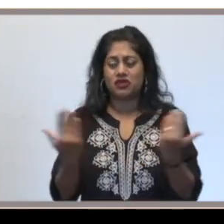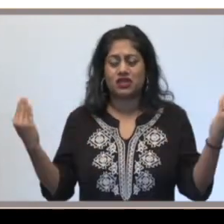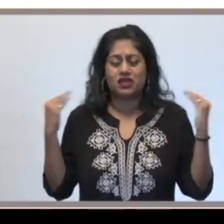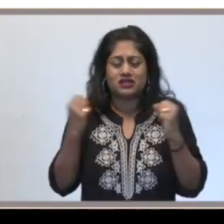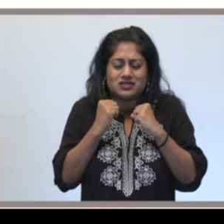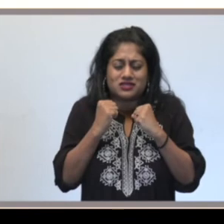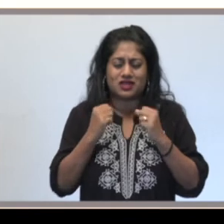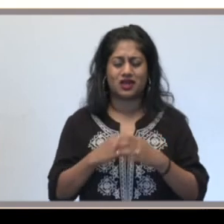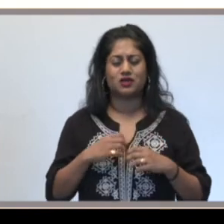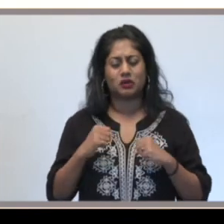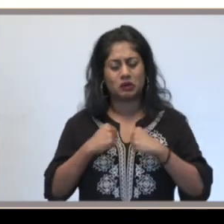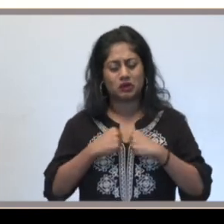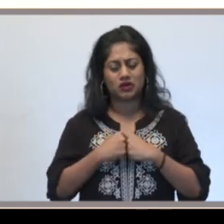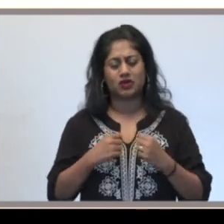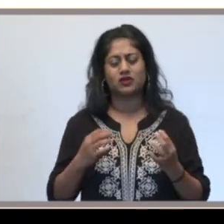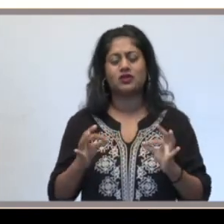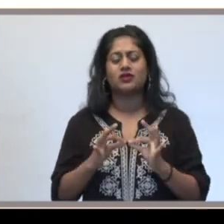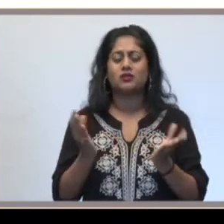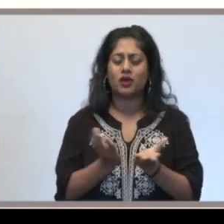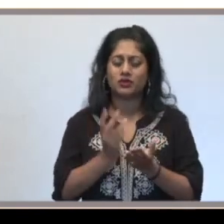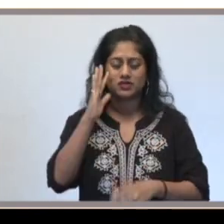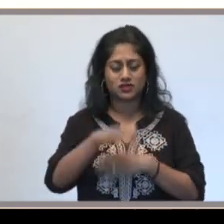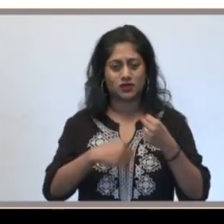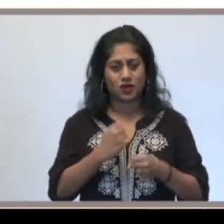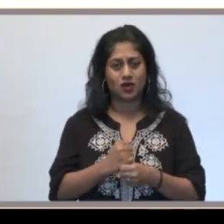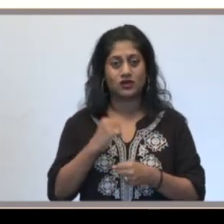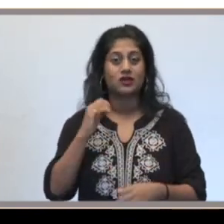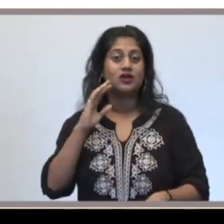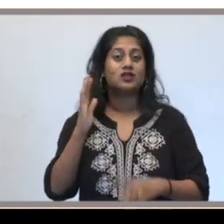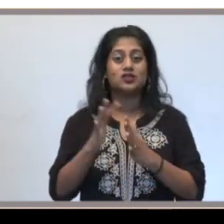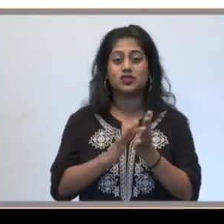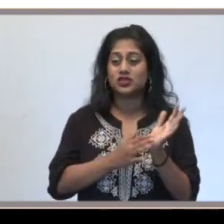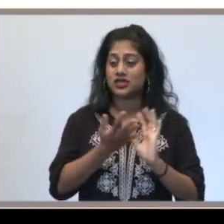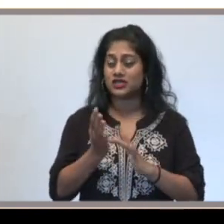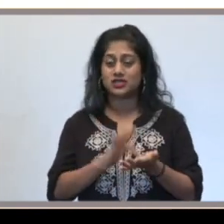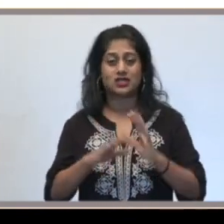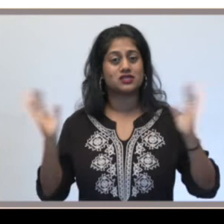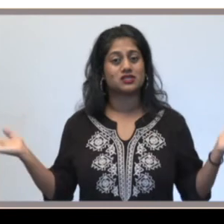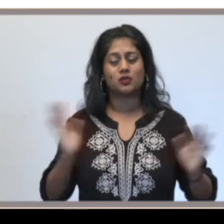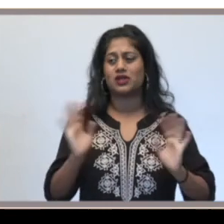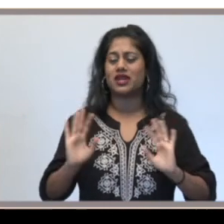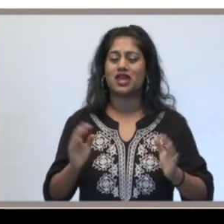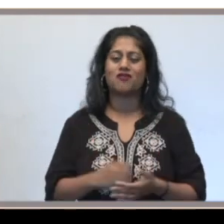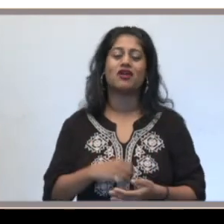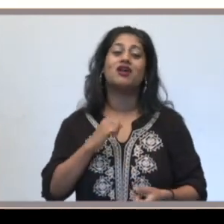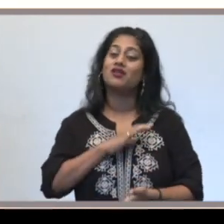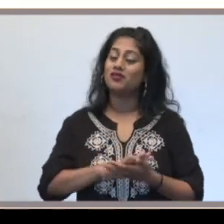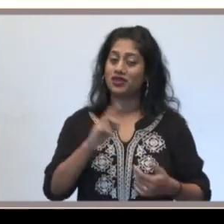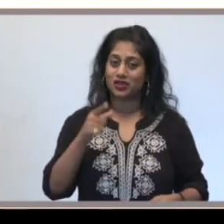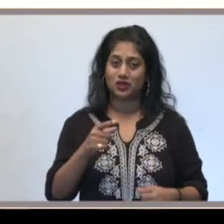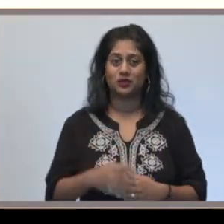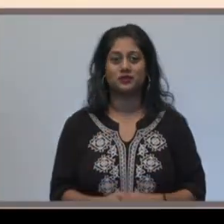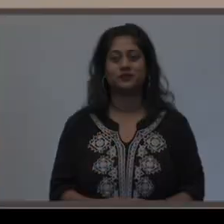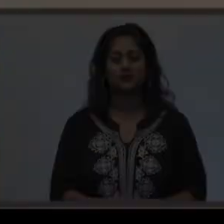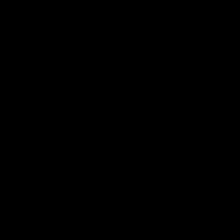you, hold on to the promises of God. Jesus will never fail you. What He's done for me, He can do much